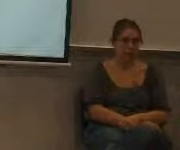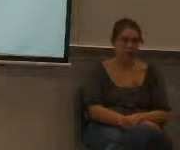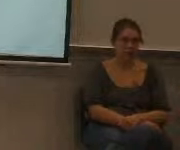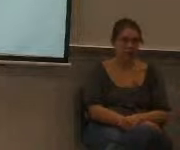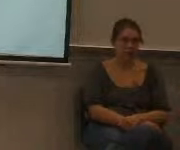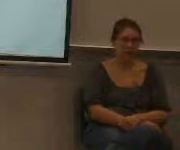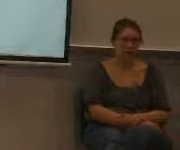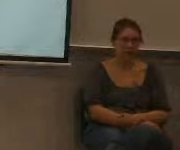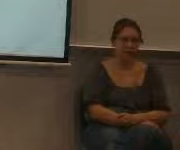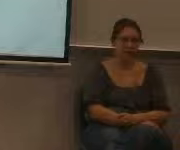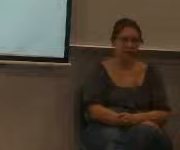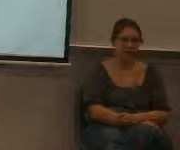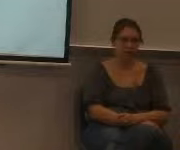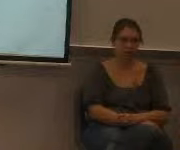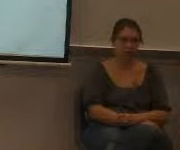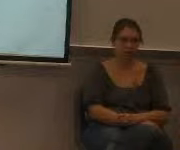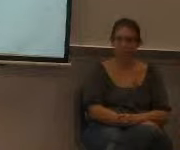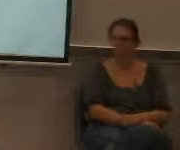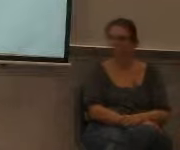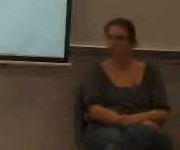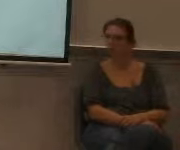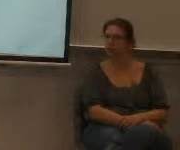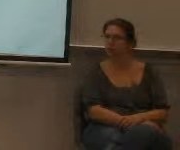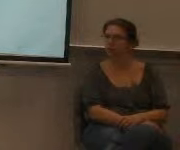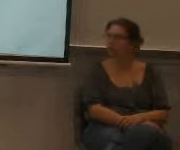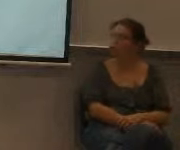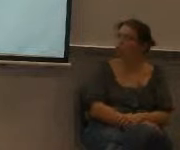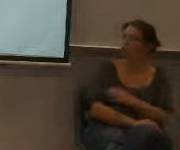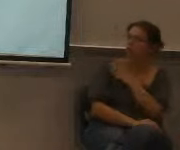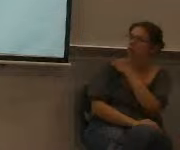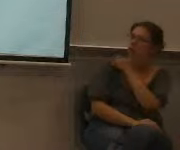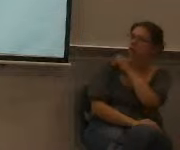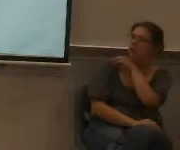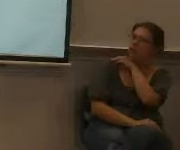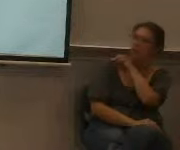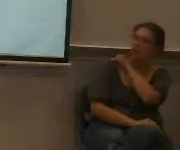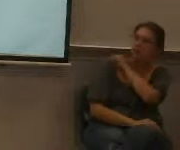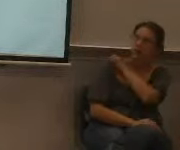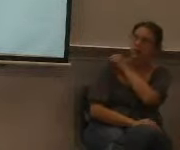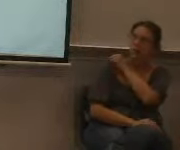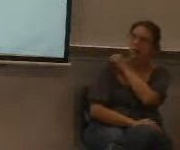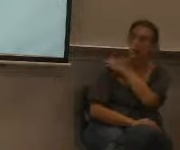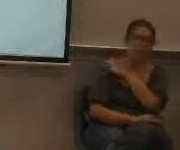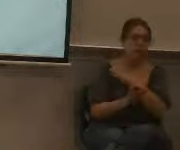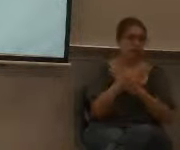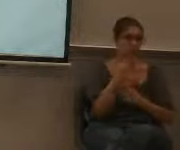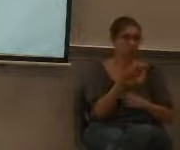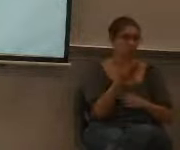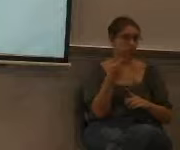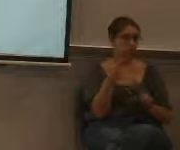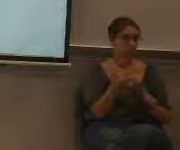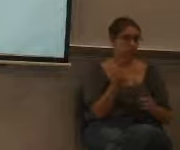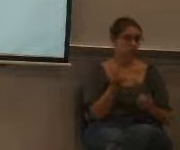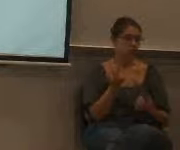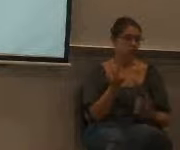How do humans making levees affect the environment like that? Yeah, so that's a good point.